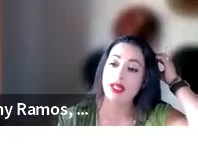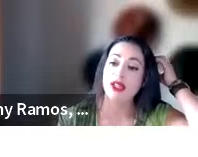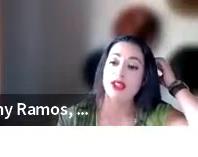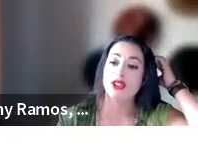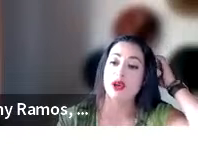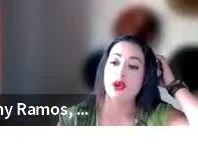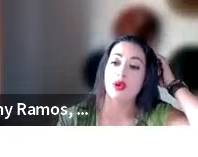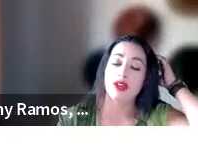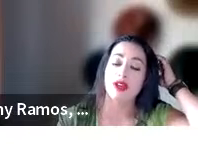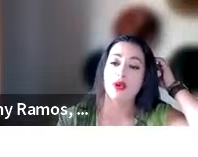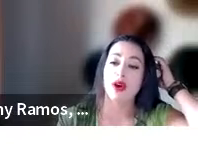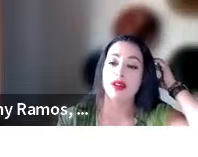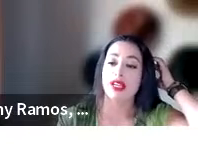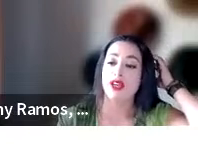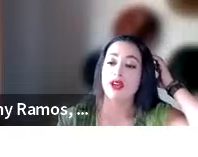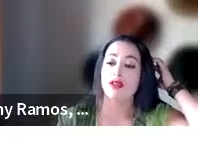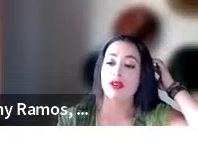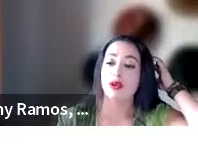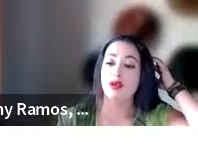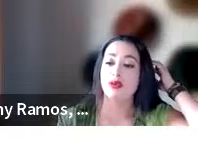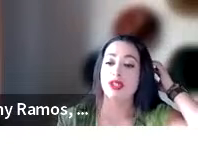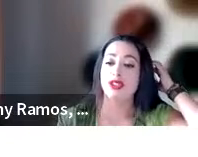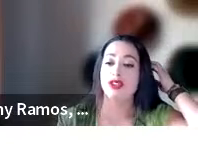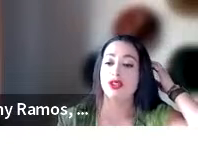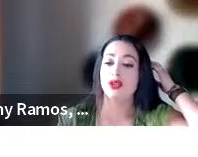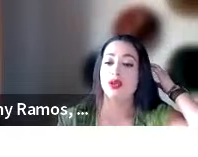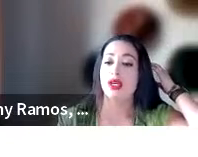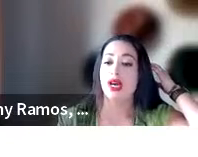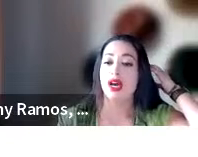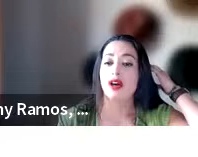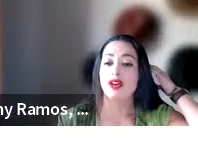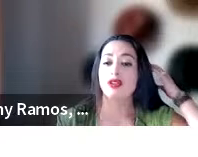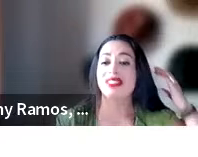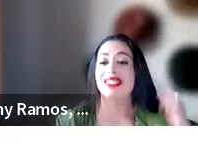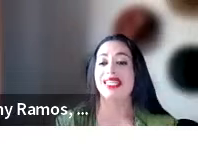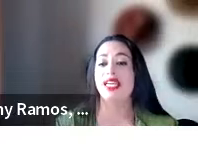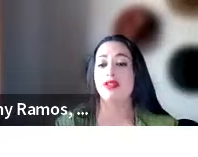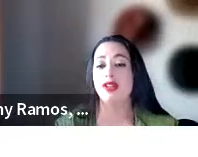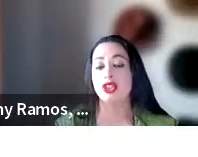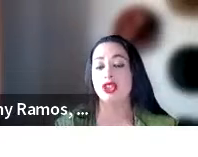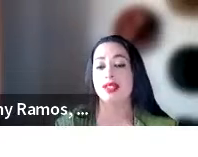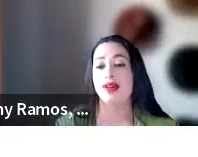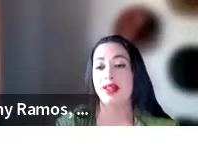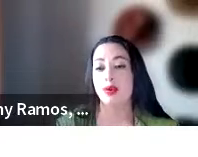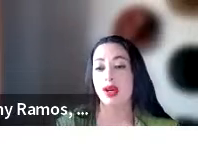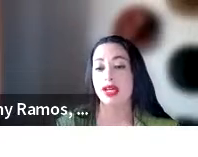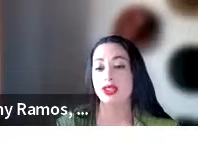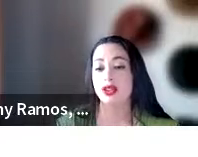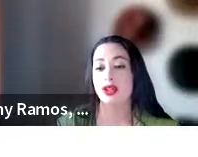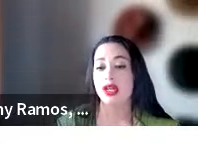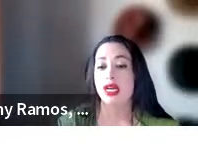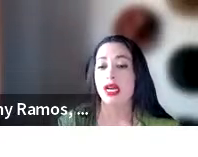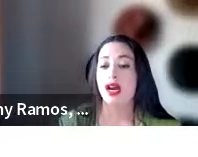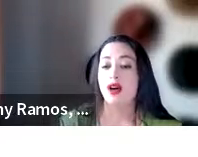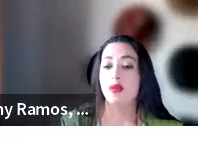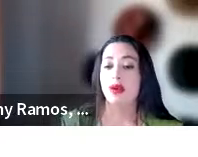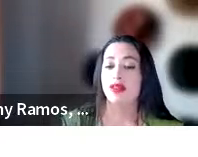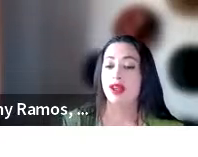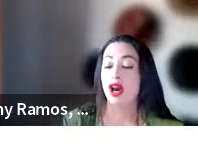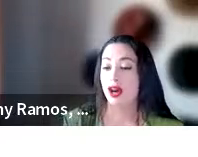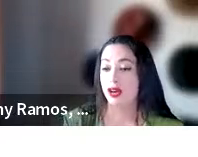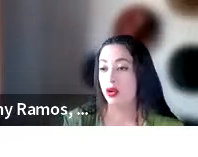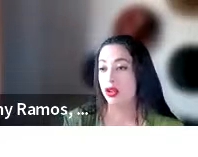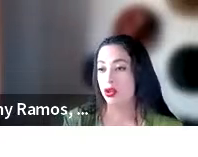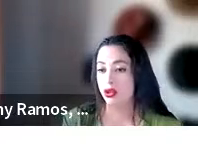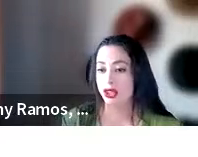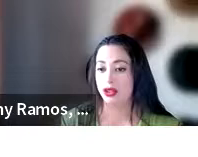meeting. So if you are linking your phone, please do use the link feature that's available under